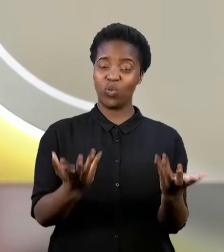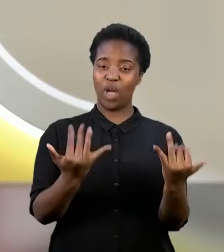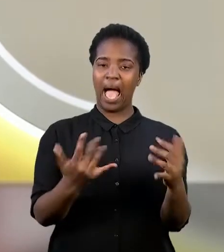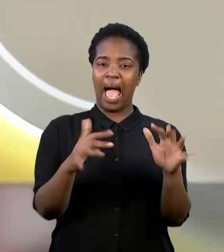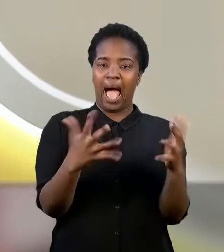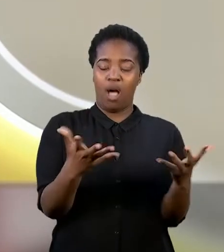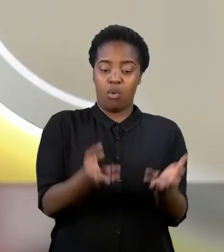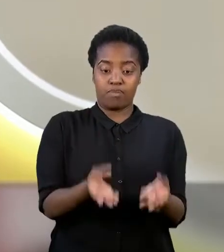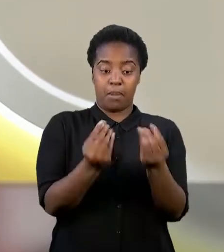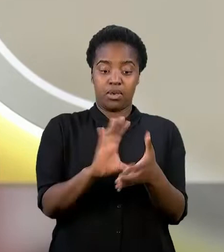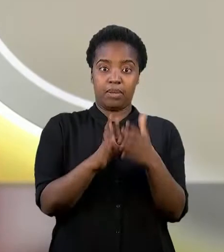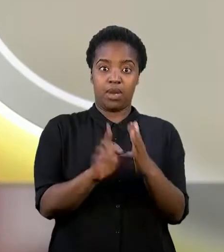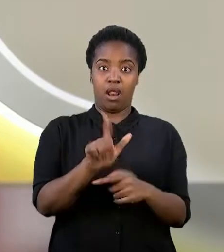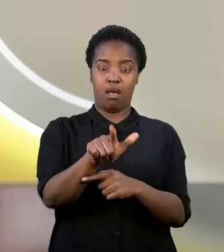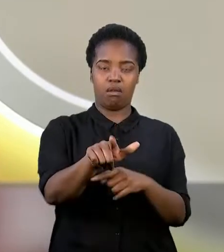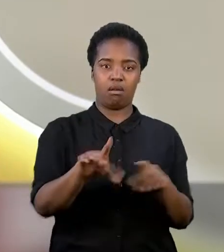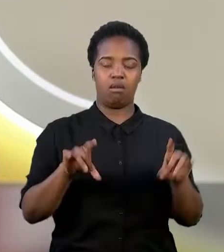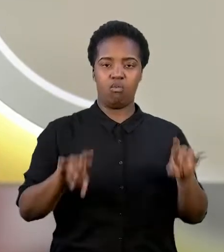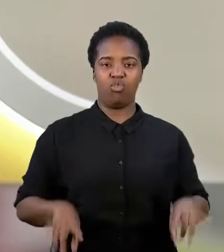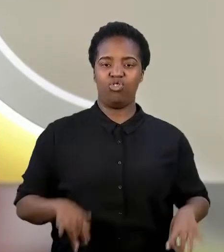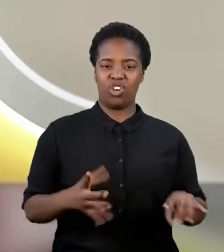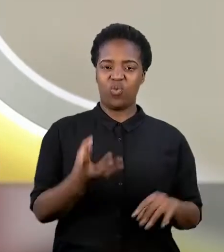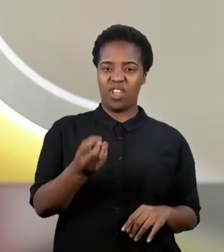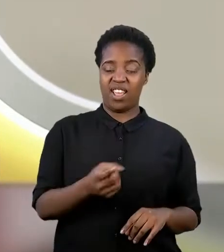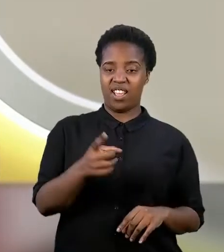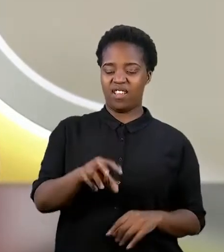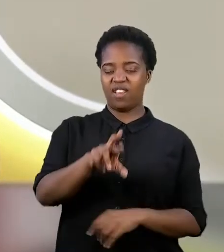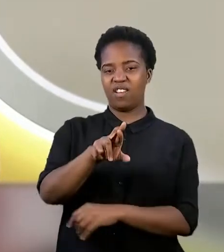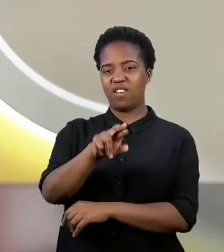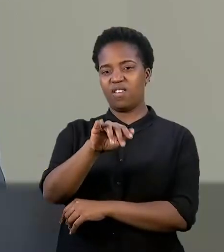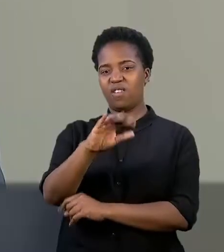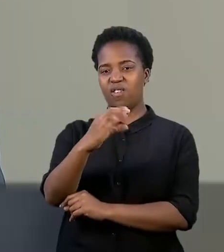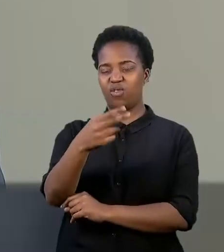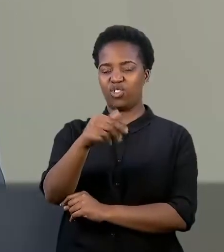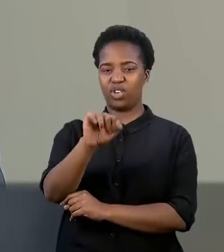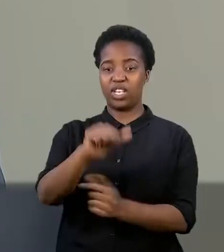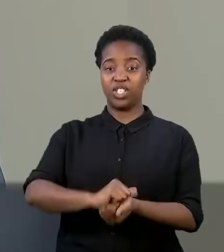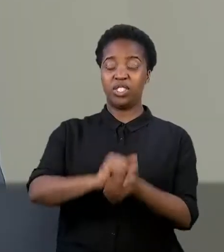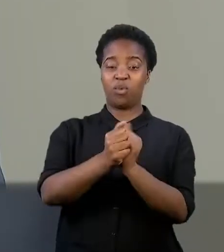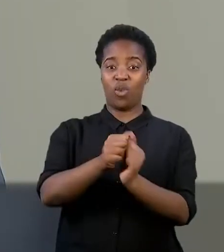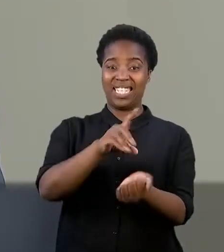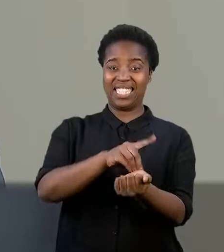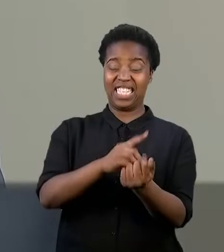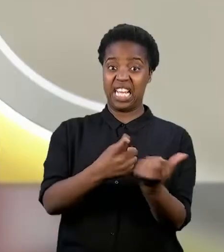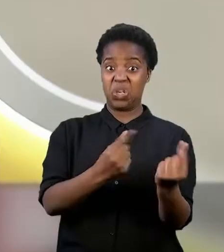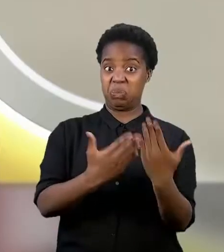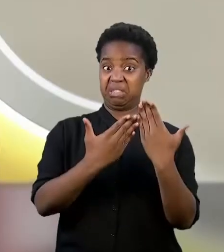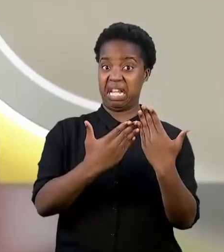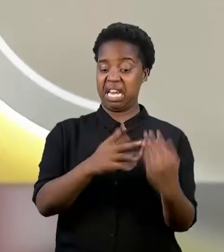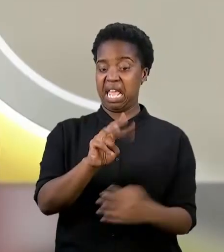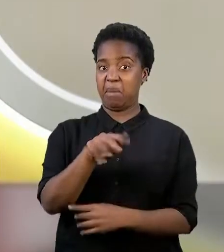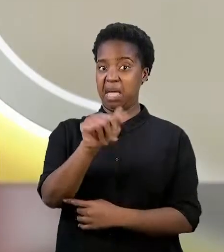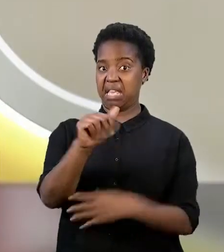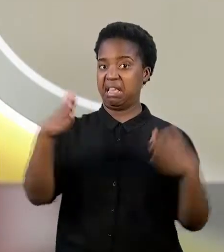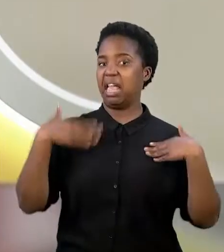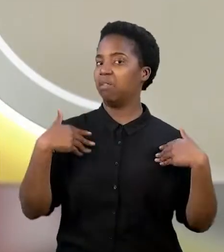re bua ka o phela bophelo bo botle bakeng ba di wheelchair users Richard Feha ke physiotherapist in sports medicine completing his